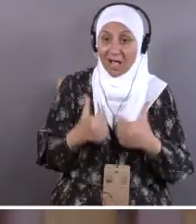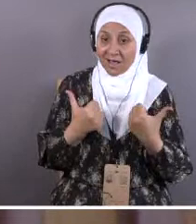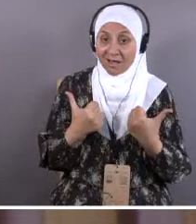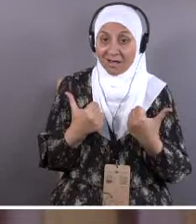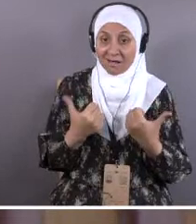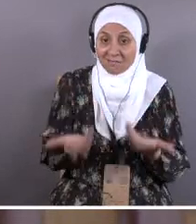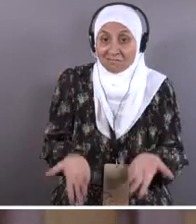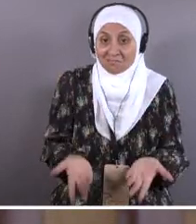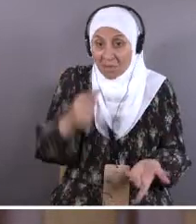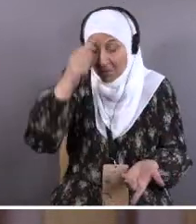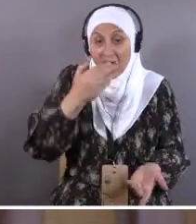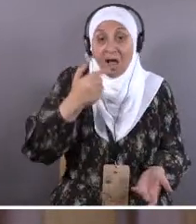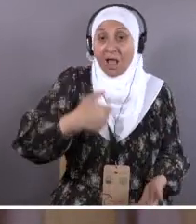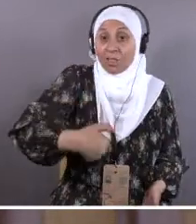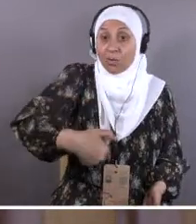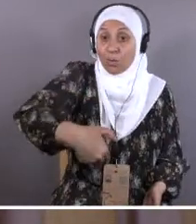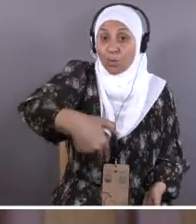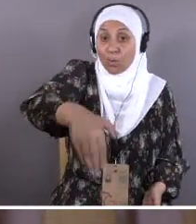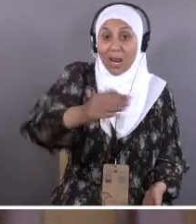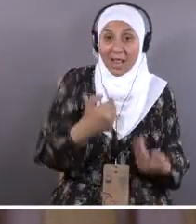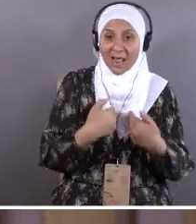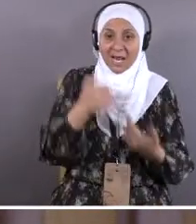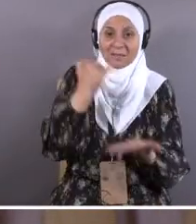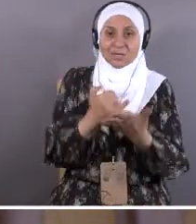live tomorrow. So